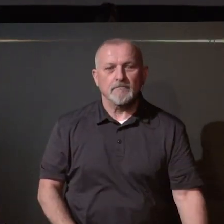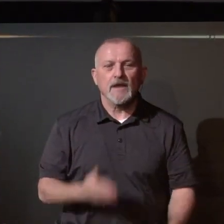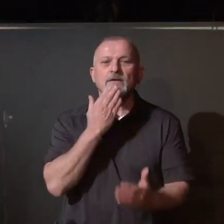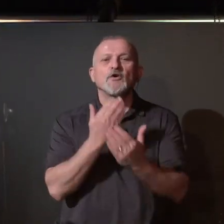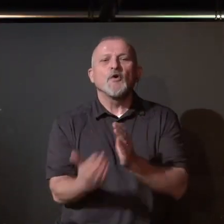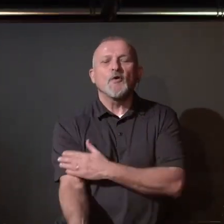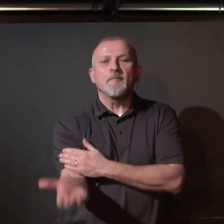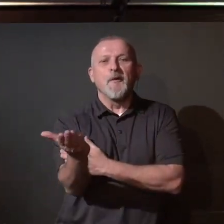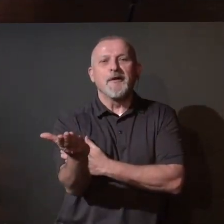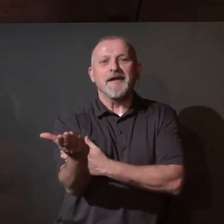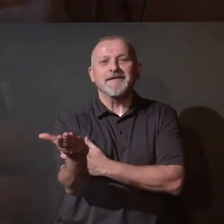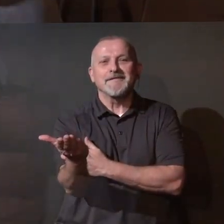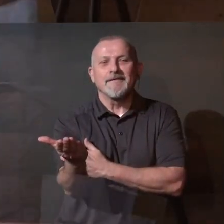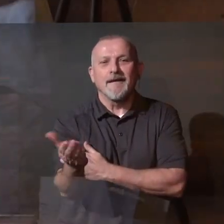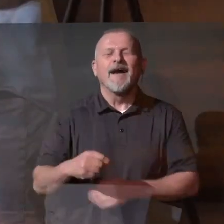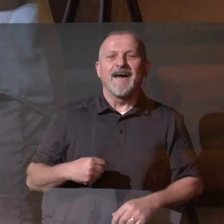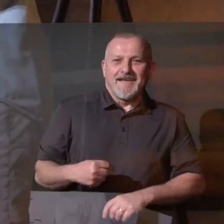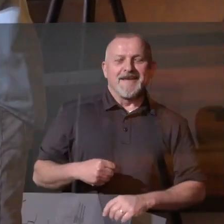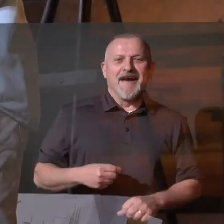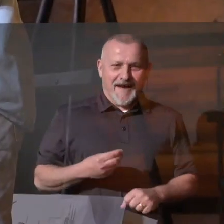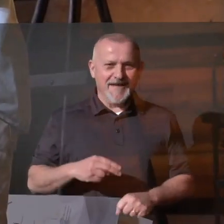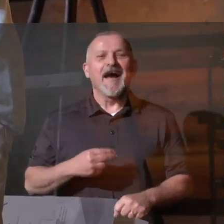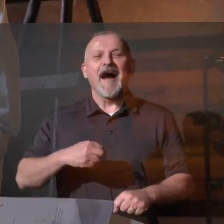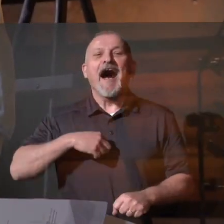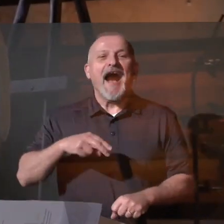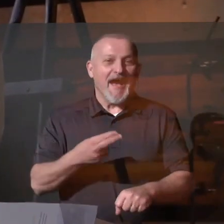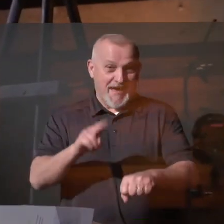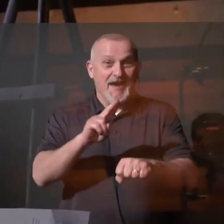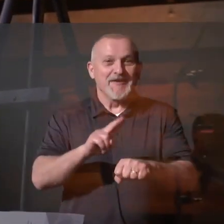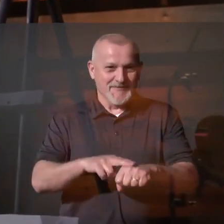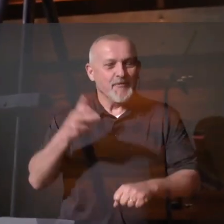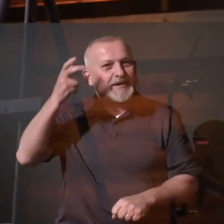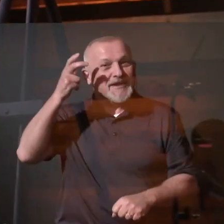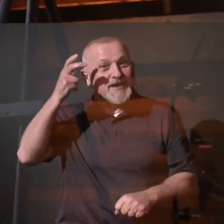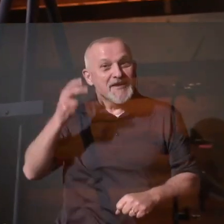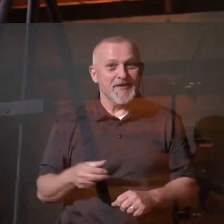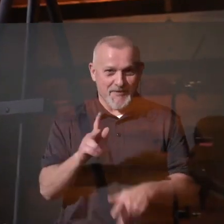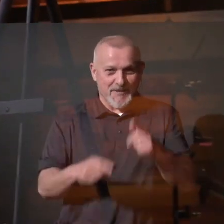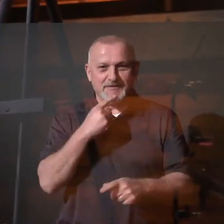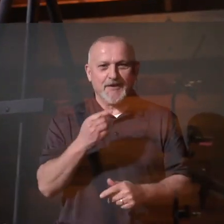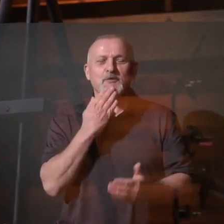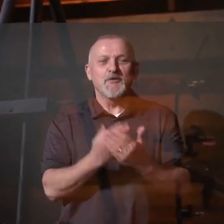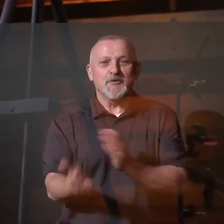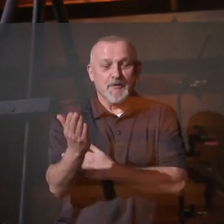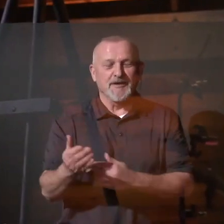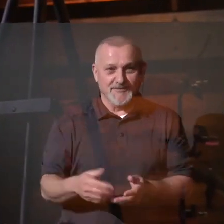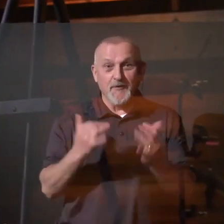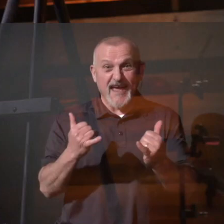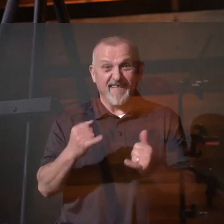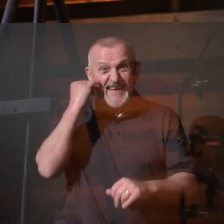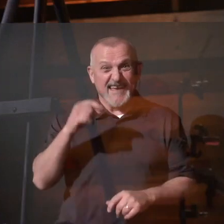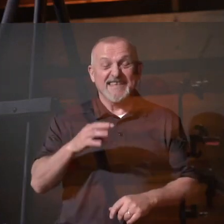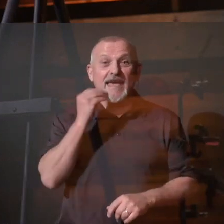Good morning. I'm used to you saying good morning, so if you help, just go ahead and say, hey, good morning, Sam, in your homes. I hear you,